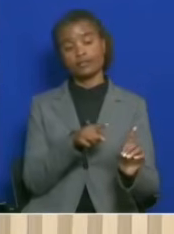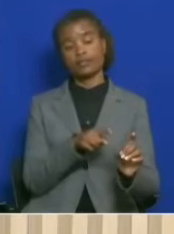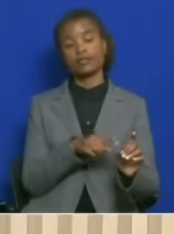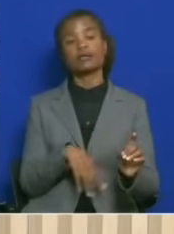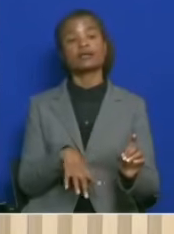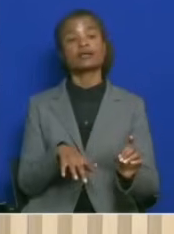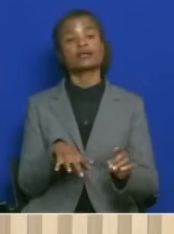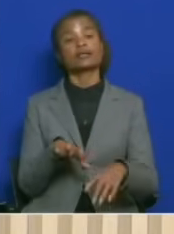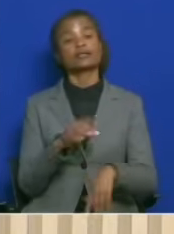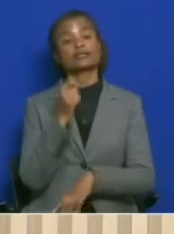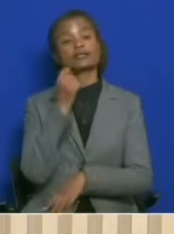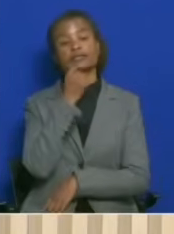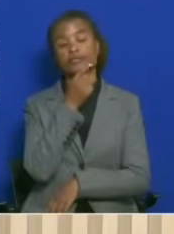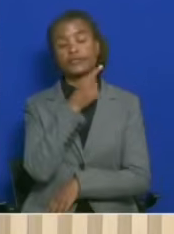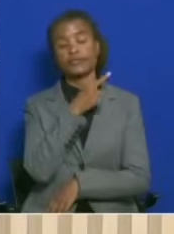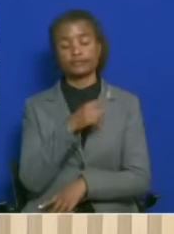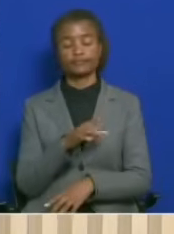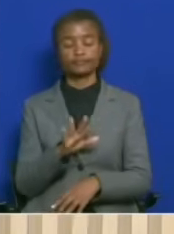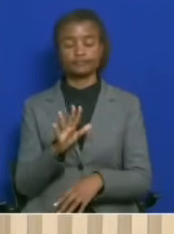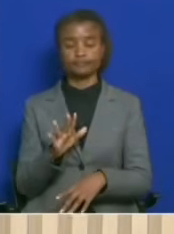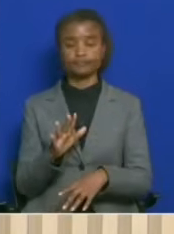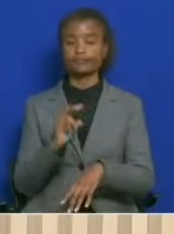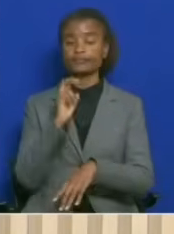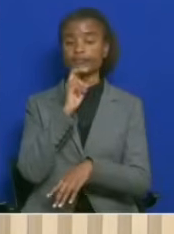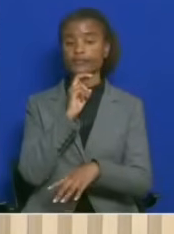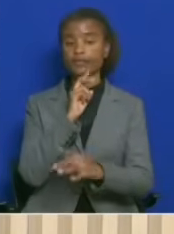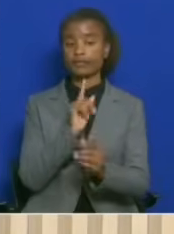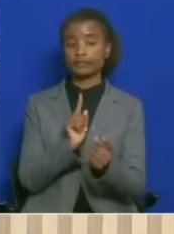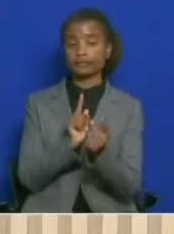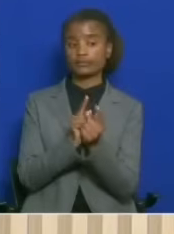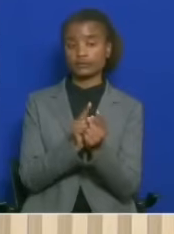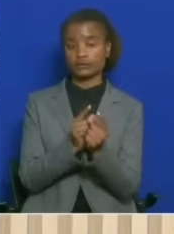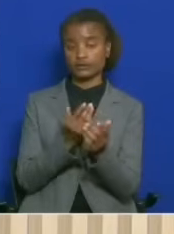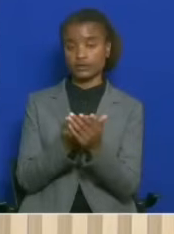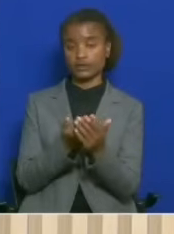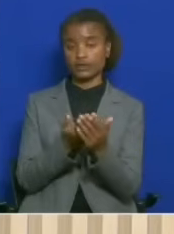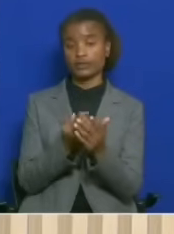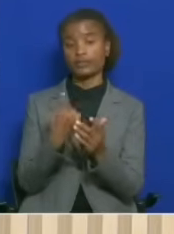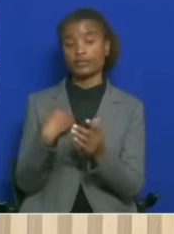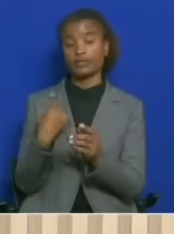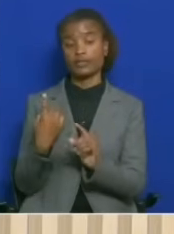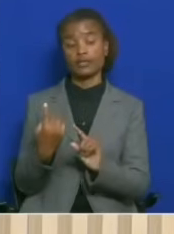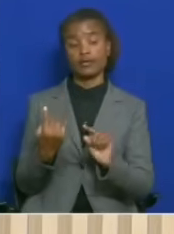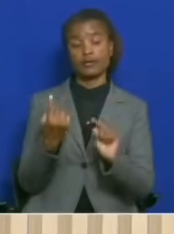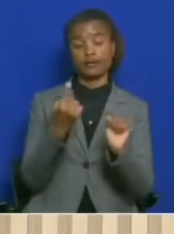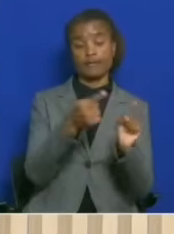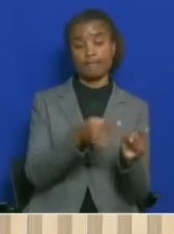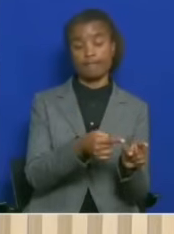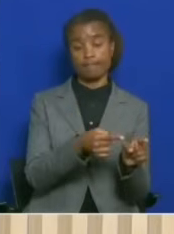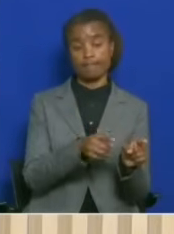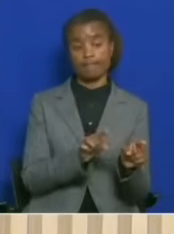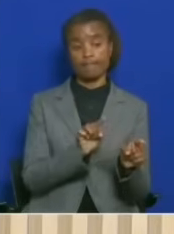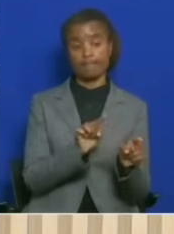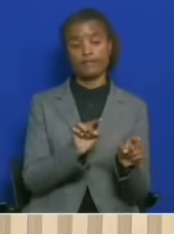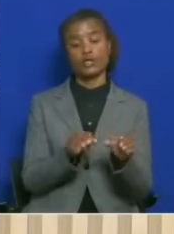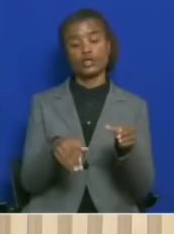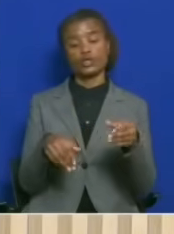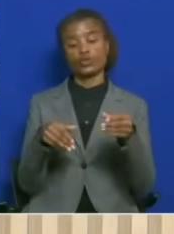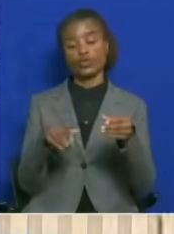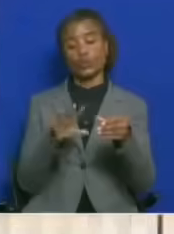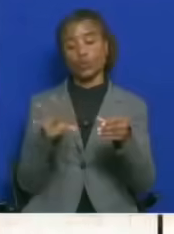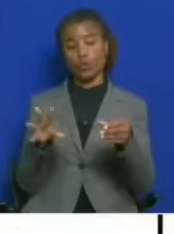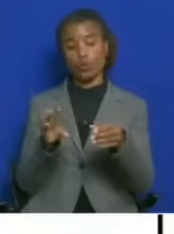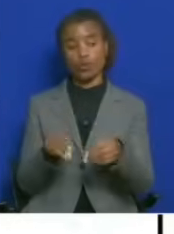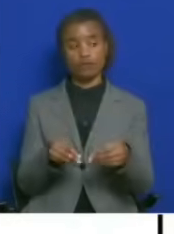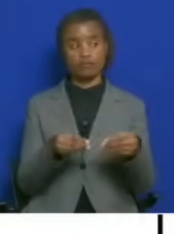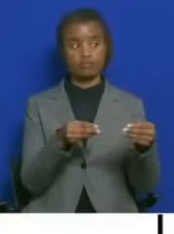let's meet on Friday. I'll come that side. I'll bring all the documents with